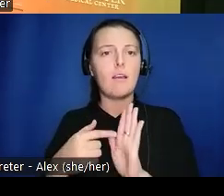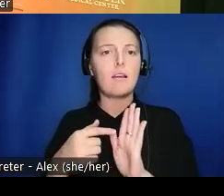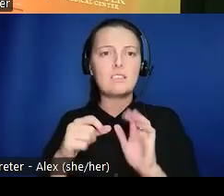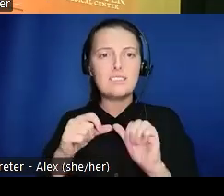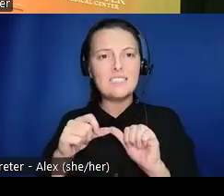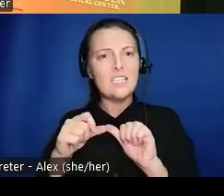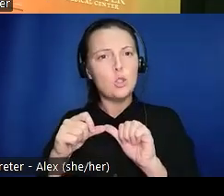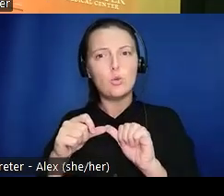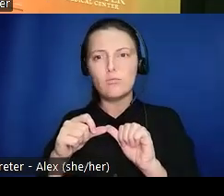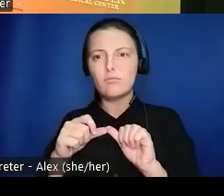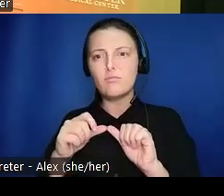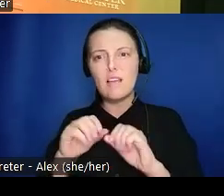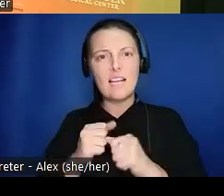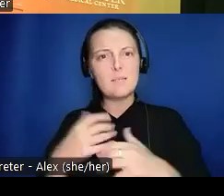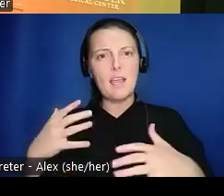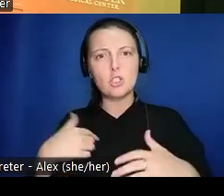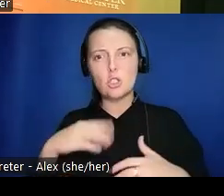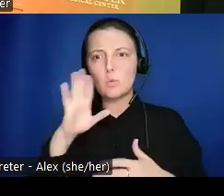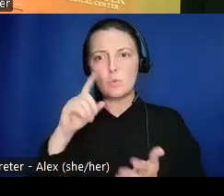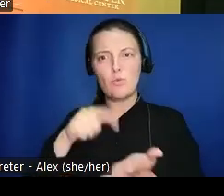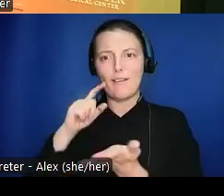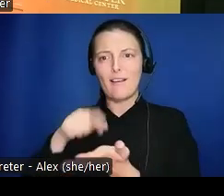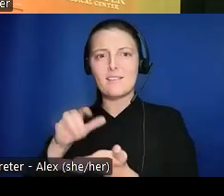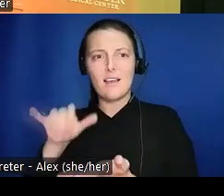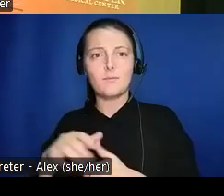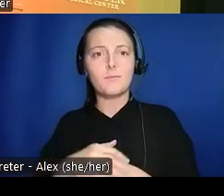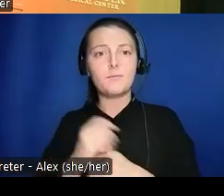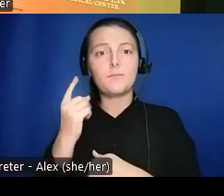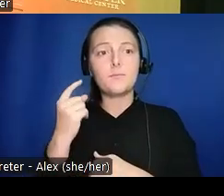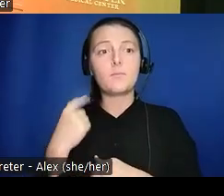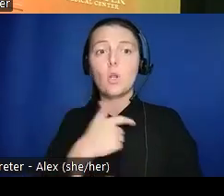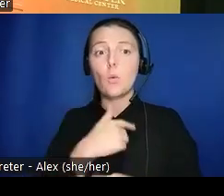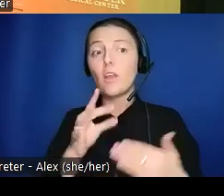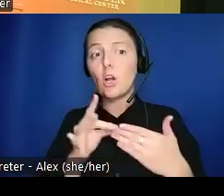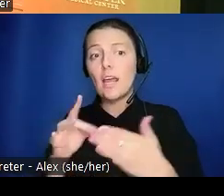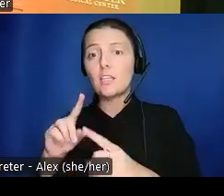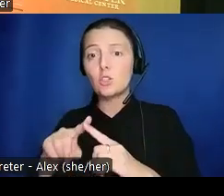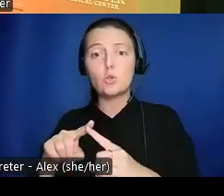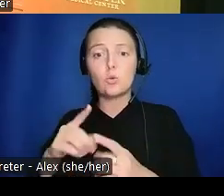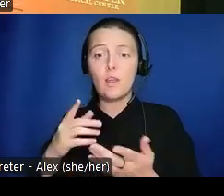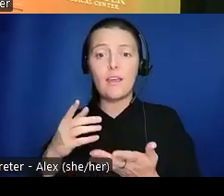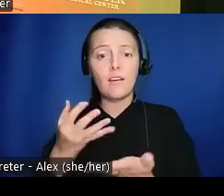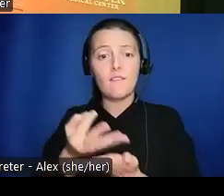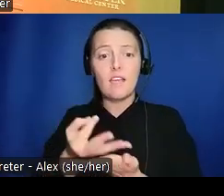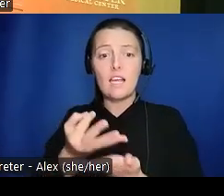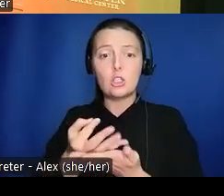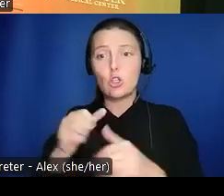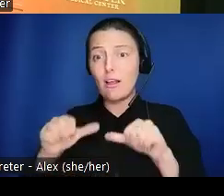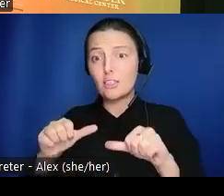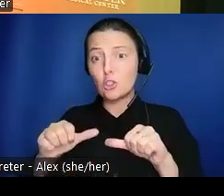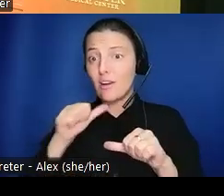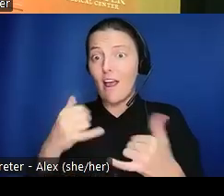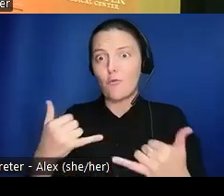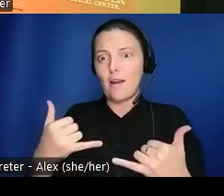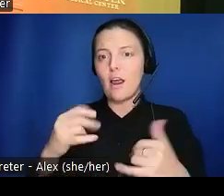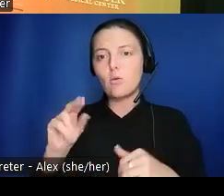are. And we are headed toward financial uncertainty, not immediately, but in about a year or so. And